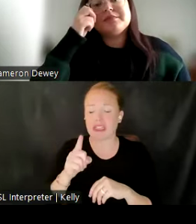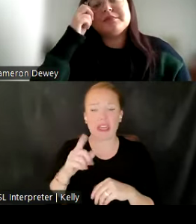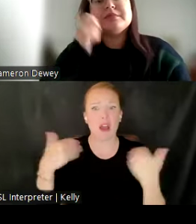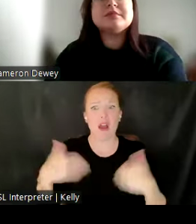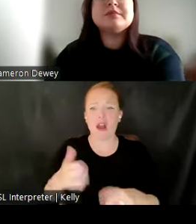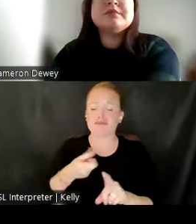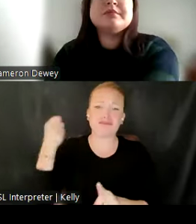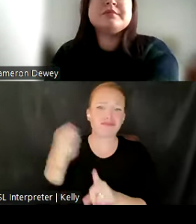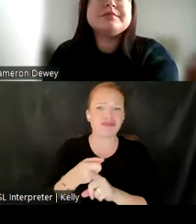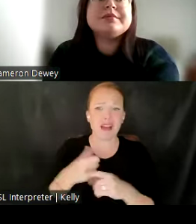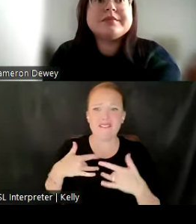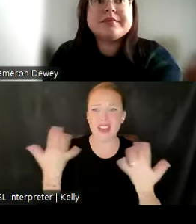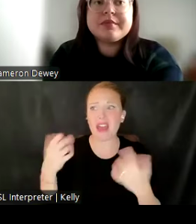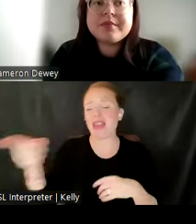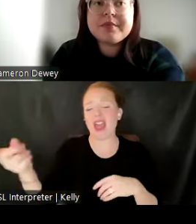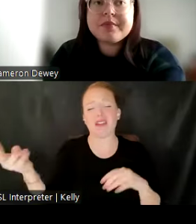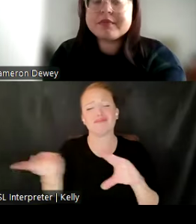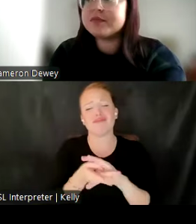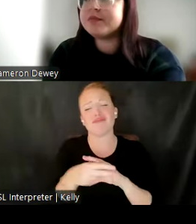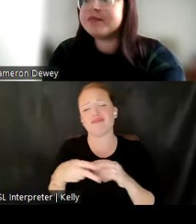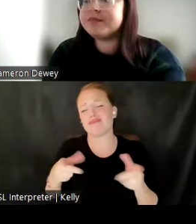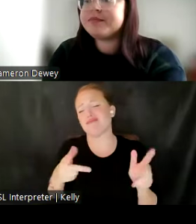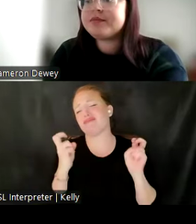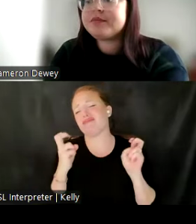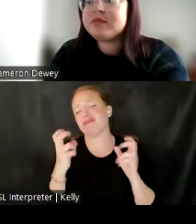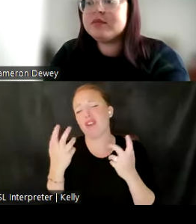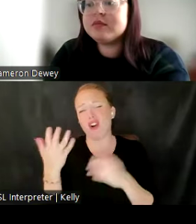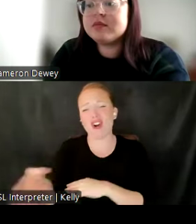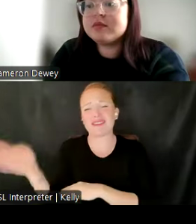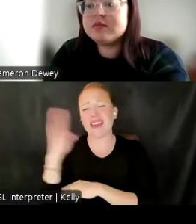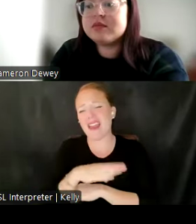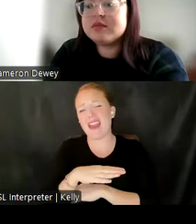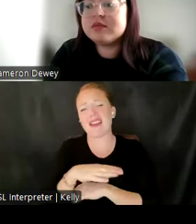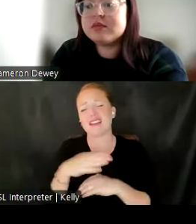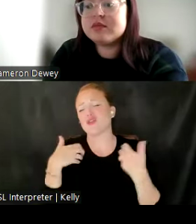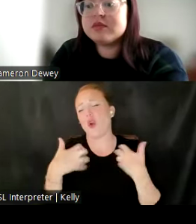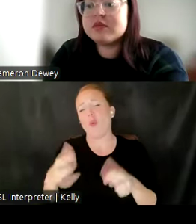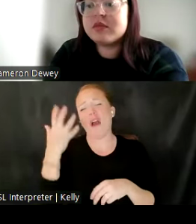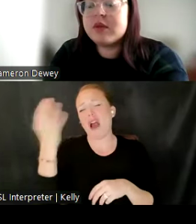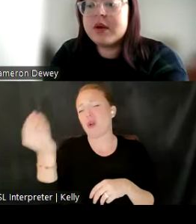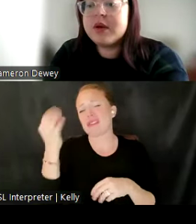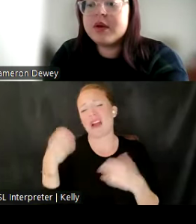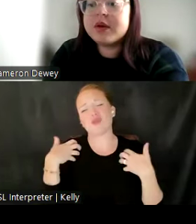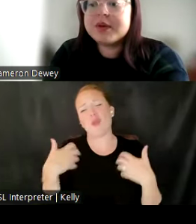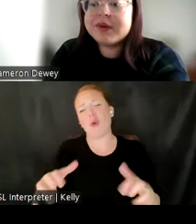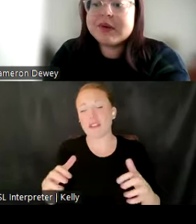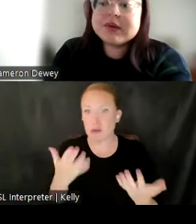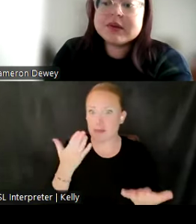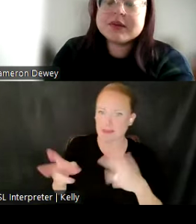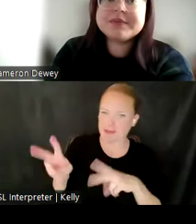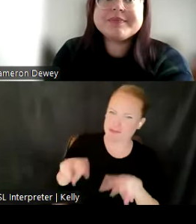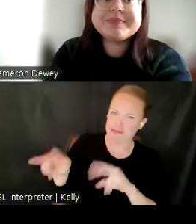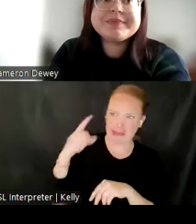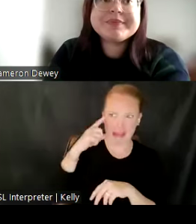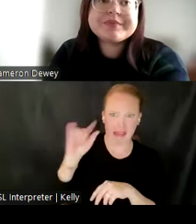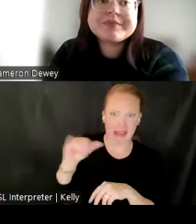is lying in bed all day, maybe not, getting outside as much, to some, that may seem abnormal, but given